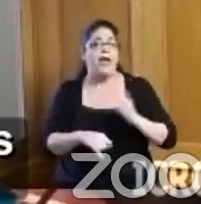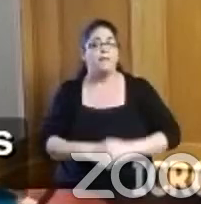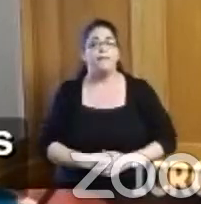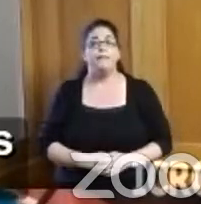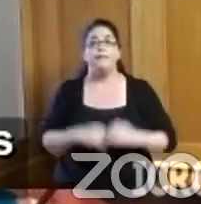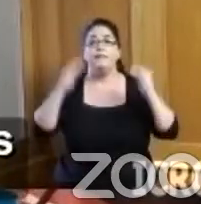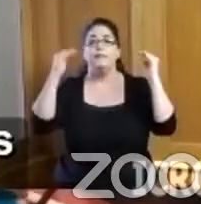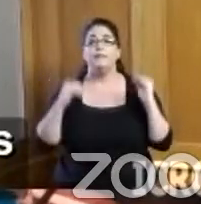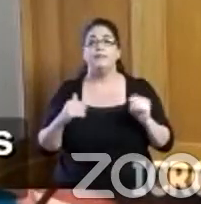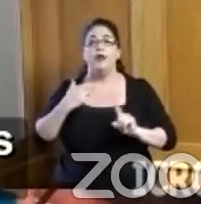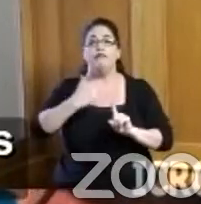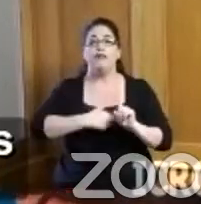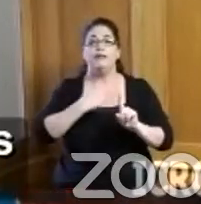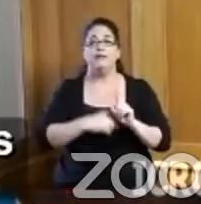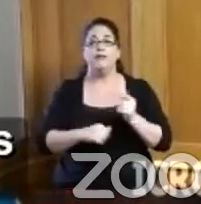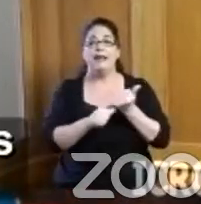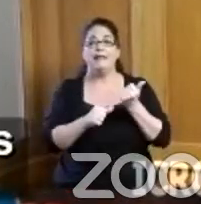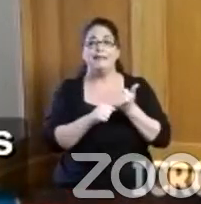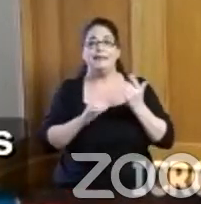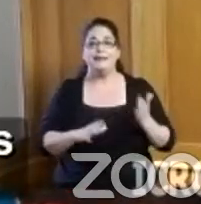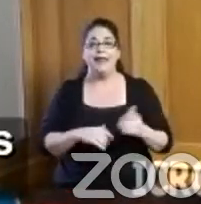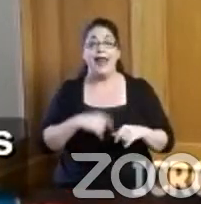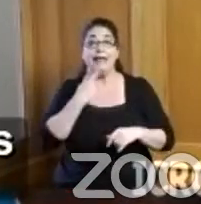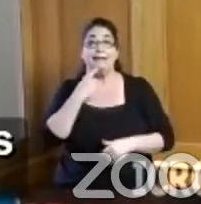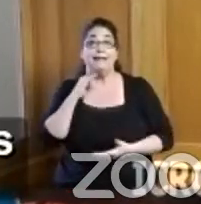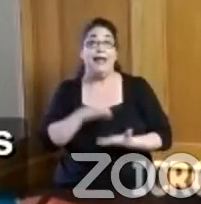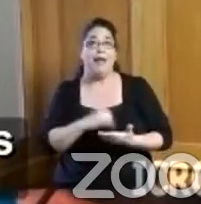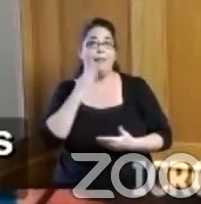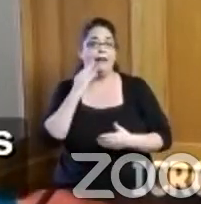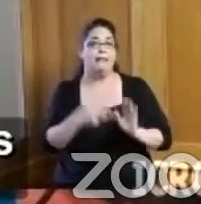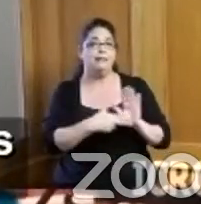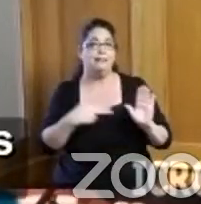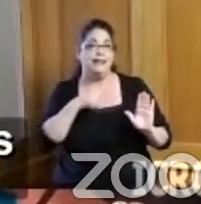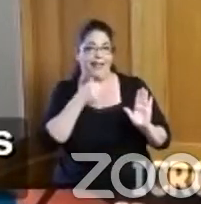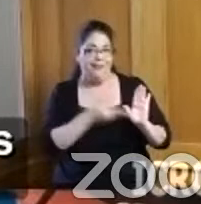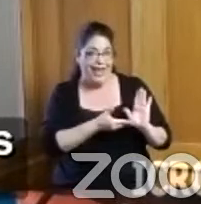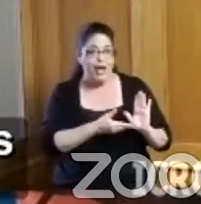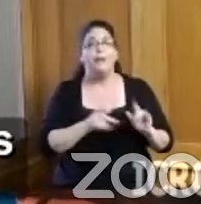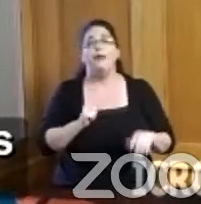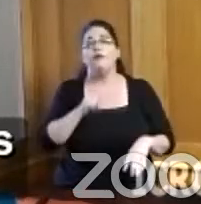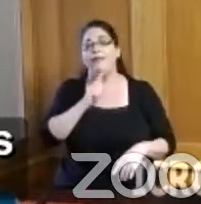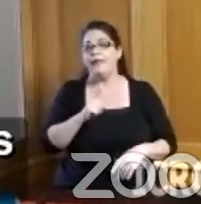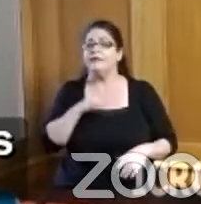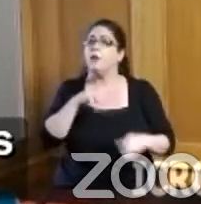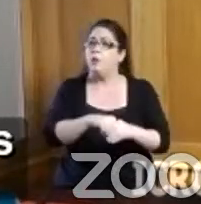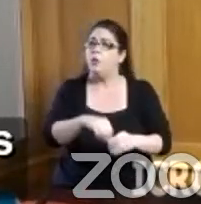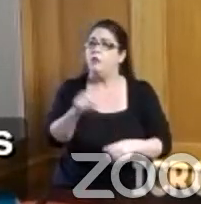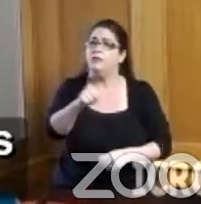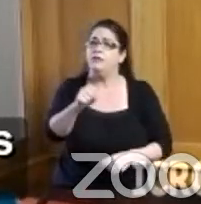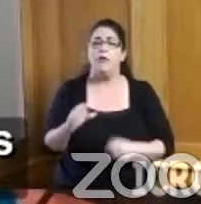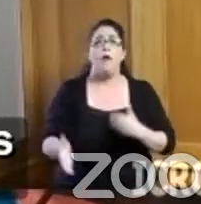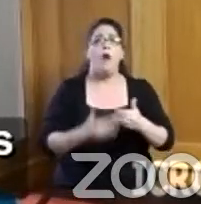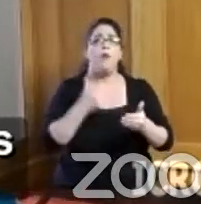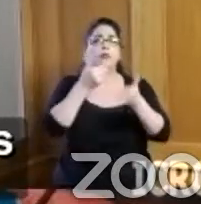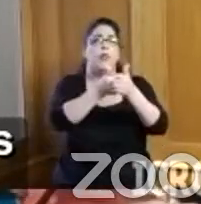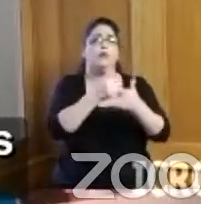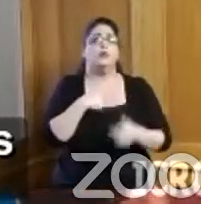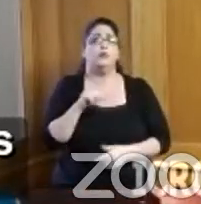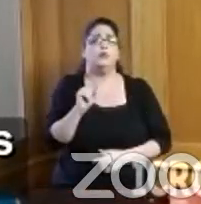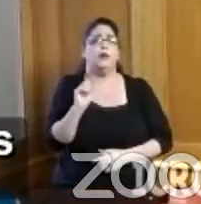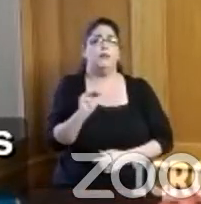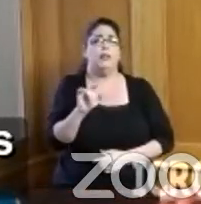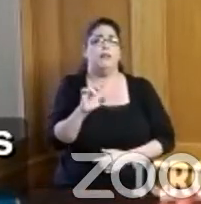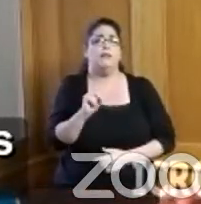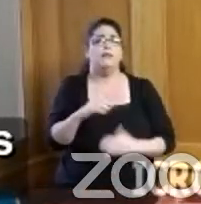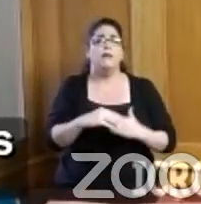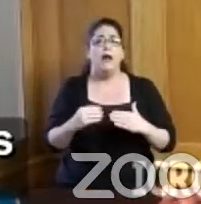assistance, you may not see this in here. I keep saying this because I don't want people to think we don't care about rental assistance. We have almost $20 million outside